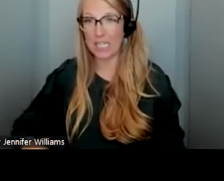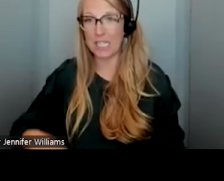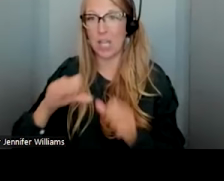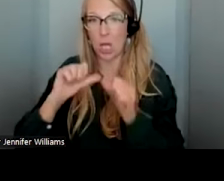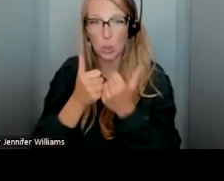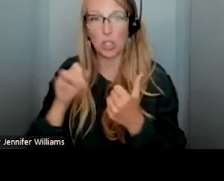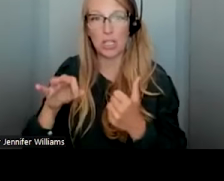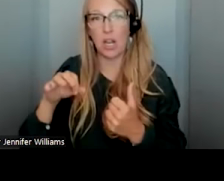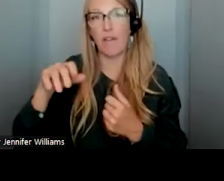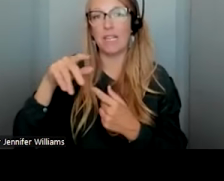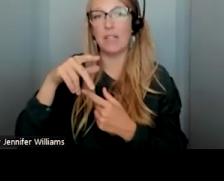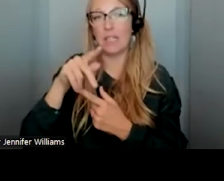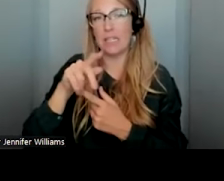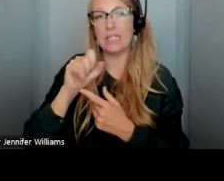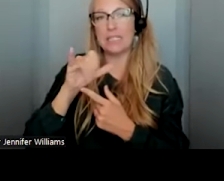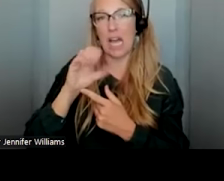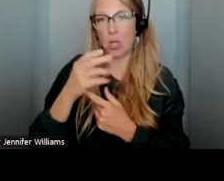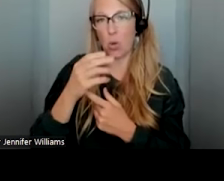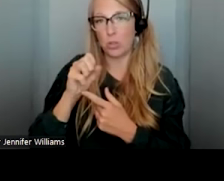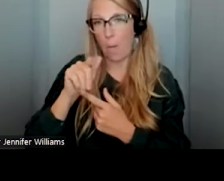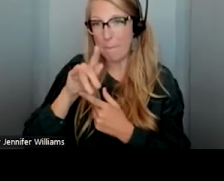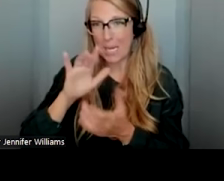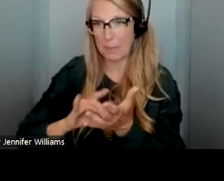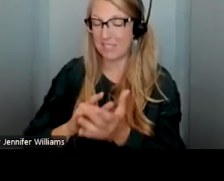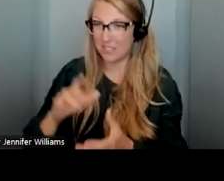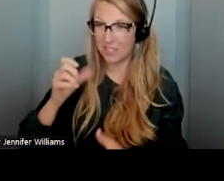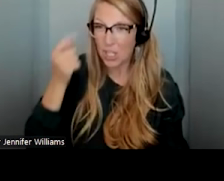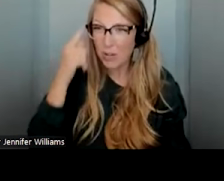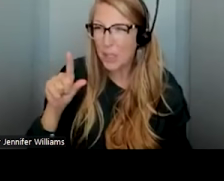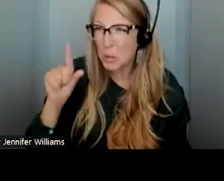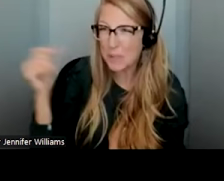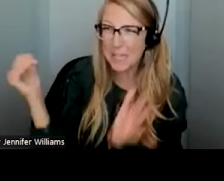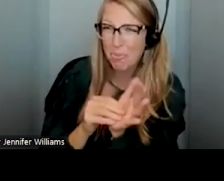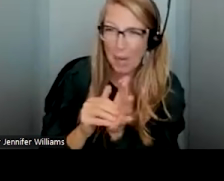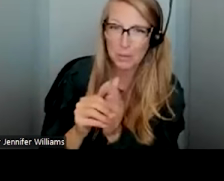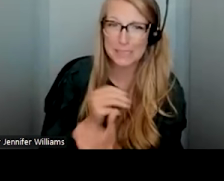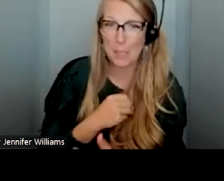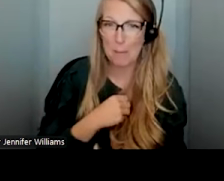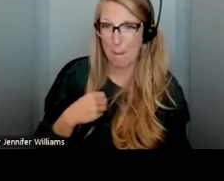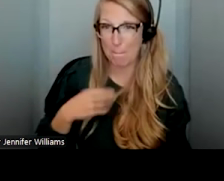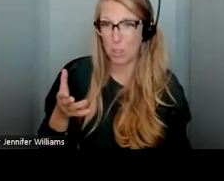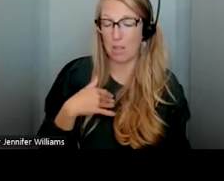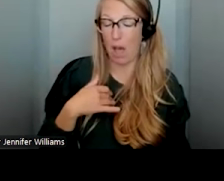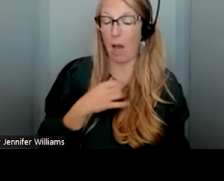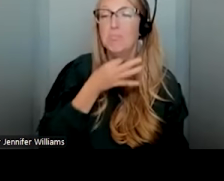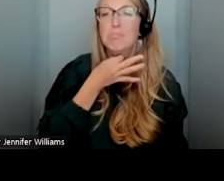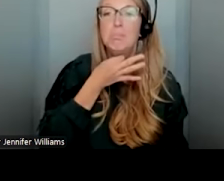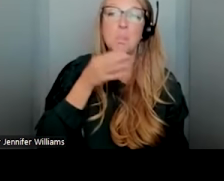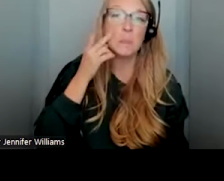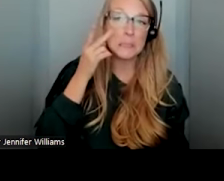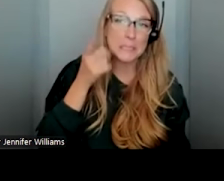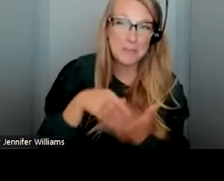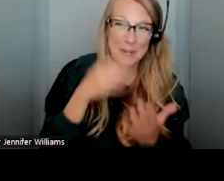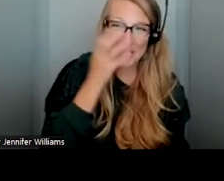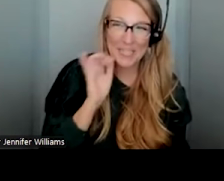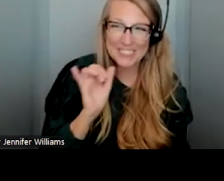Psychosomatic Medicine, actually has 20,000 members. So I'm looking forward to the plenary session in terms of what it looked like. And then I'll probably end